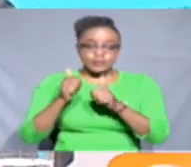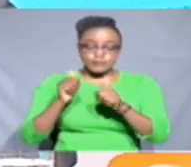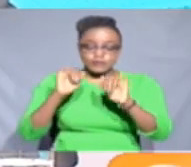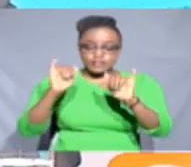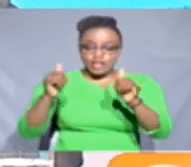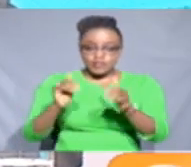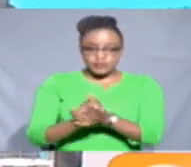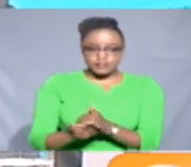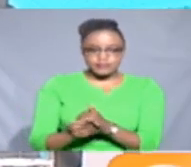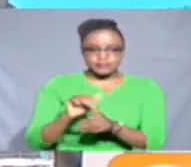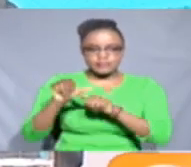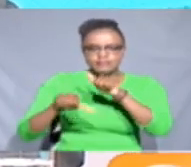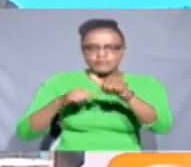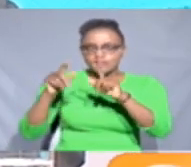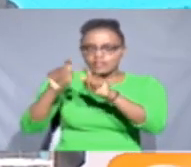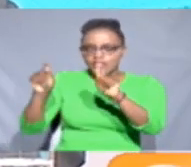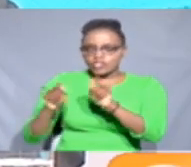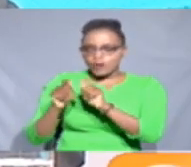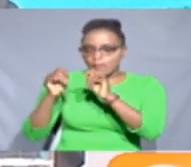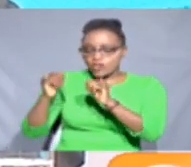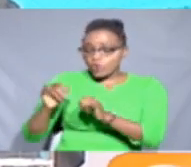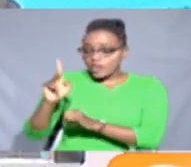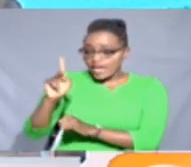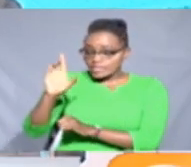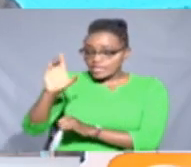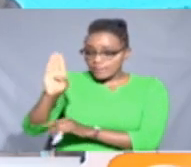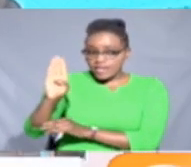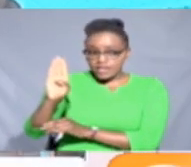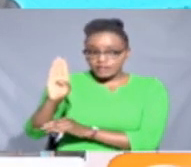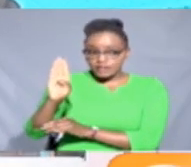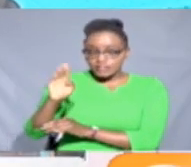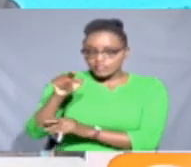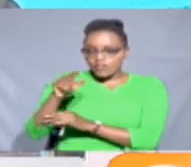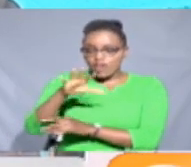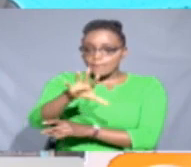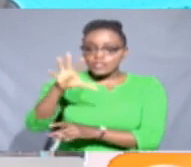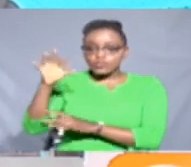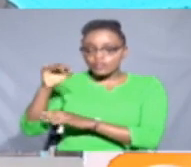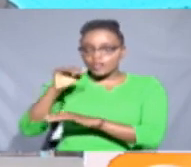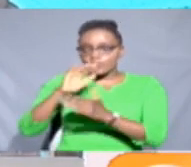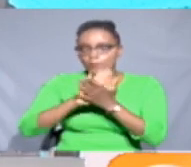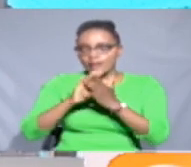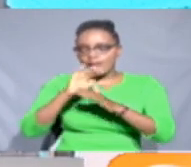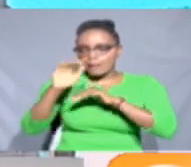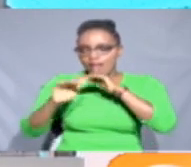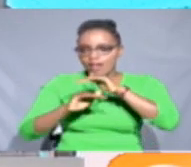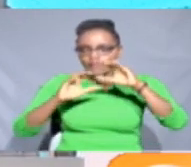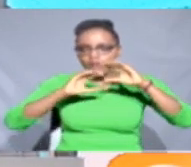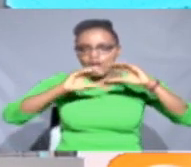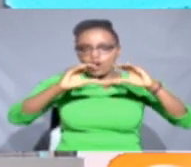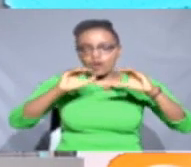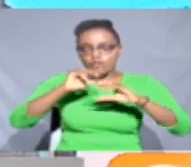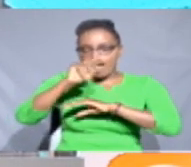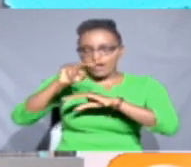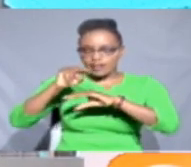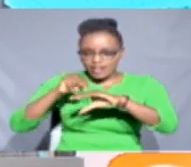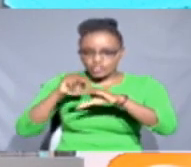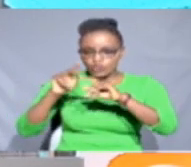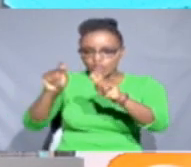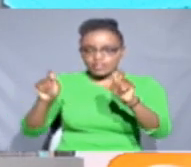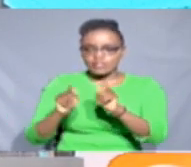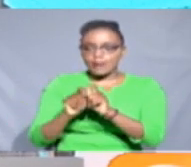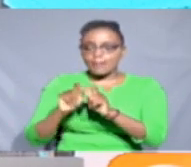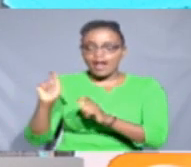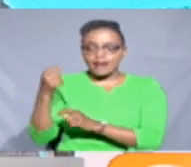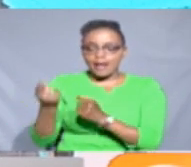Zedekiah Zico Otieno ataendelea kuwa kocha mkuu wa timu ya KCB licha ya kuchaguliwa kuwa naibu kocha mkuu wa timu ya taifa Harambee Stars. Haya